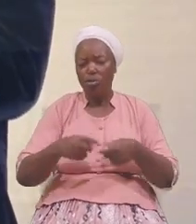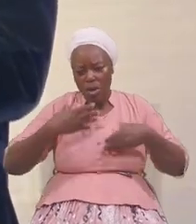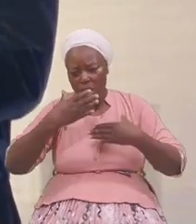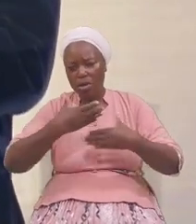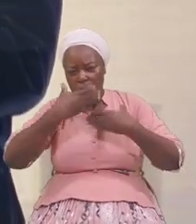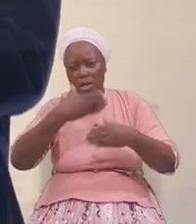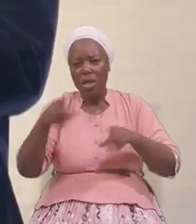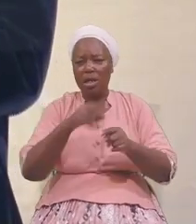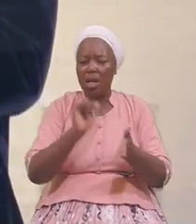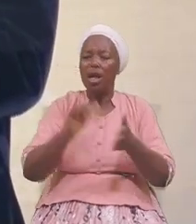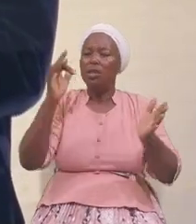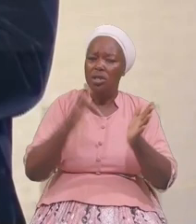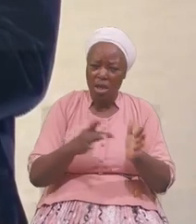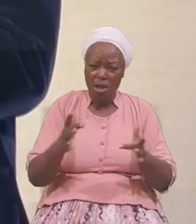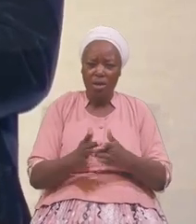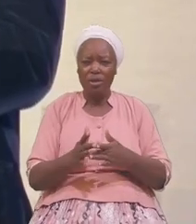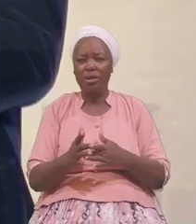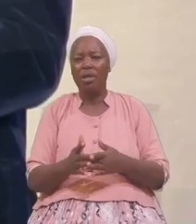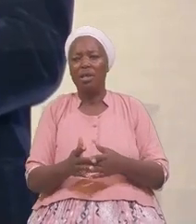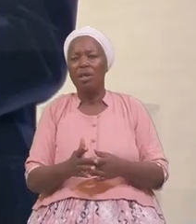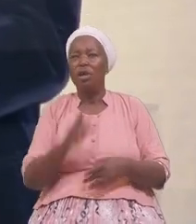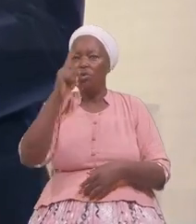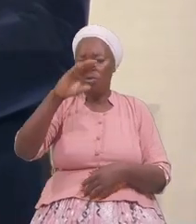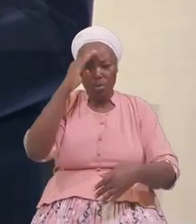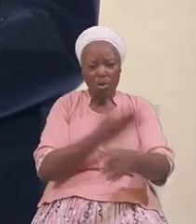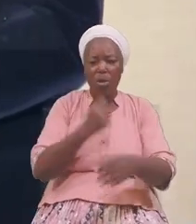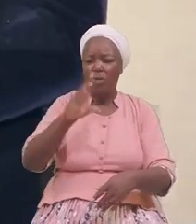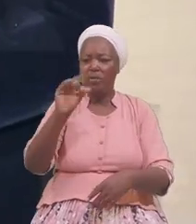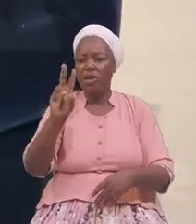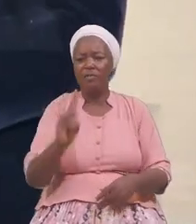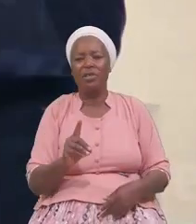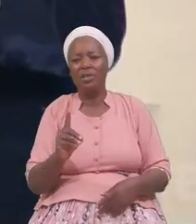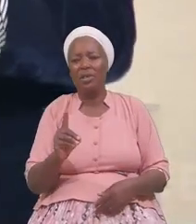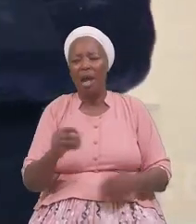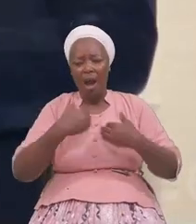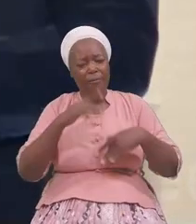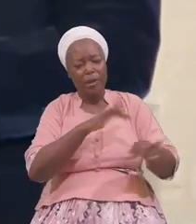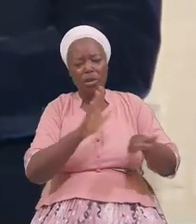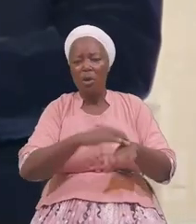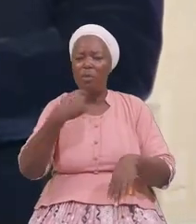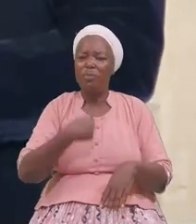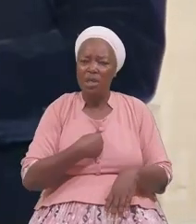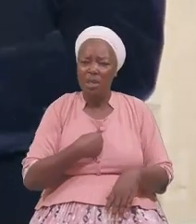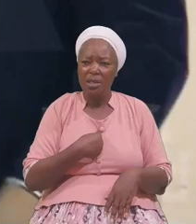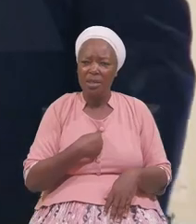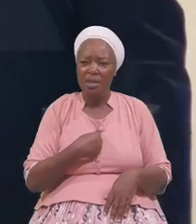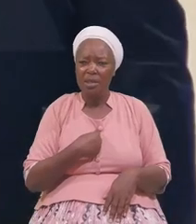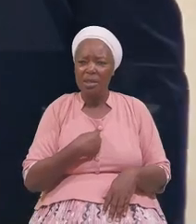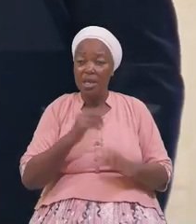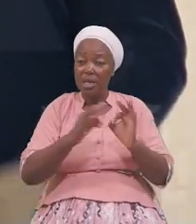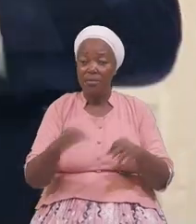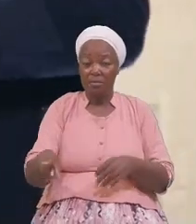shouting, Jesus, thou son of David, have mercy on me. If